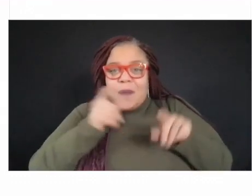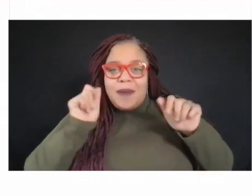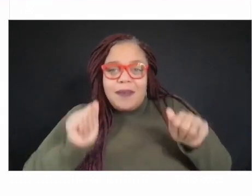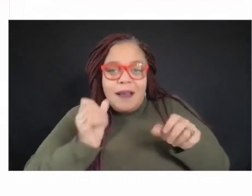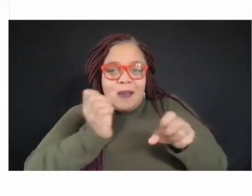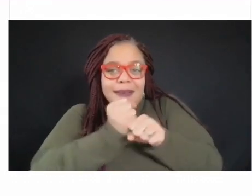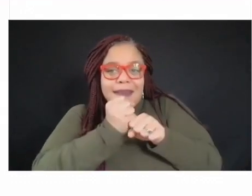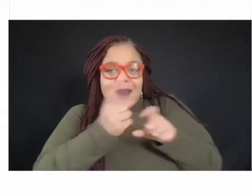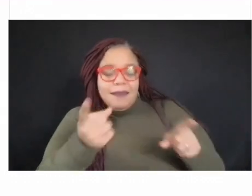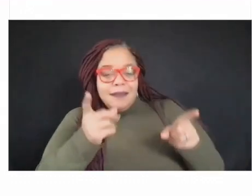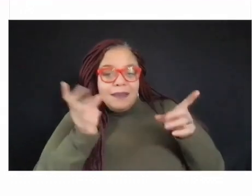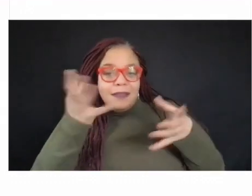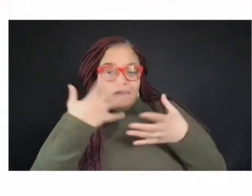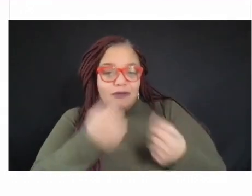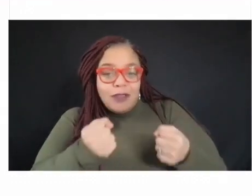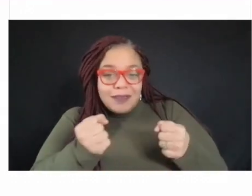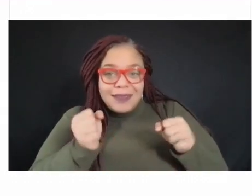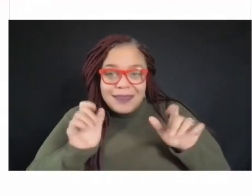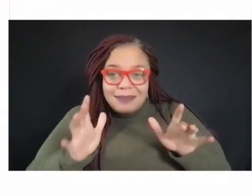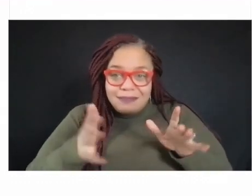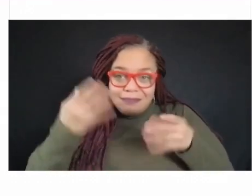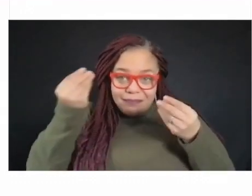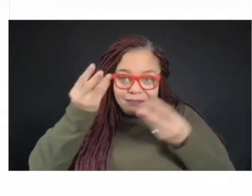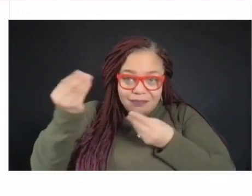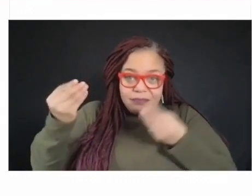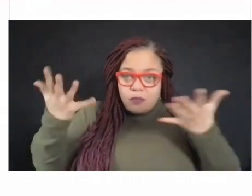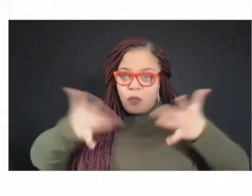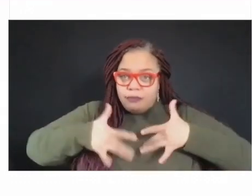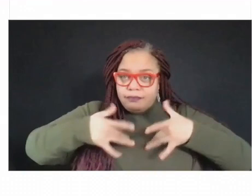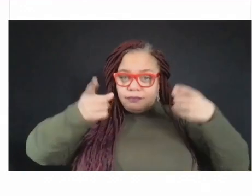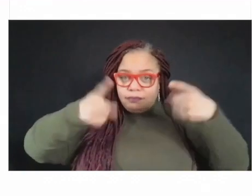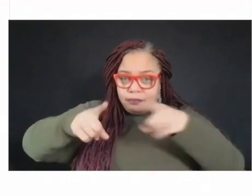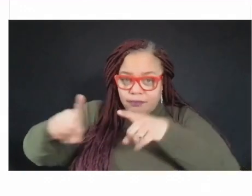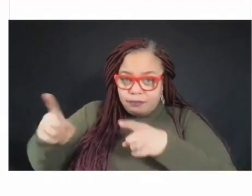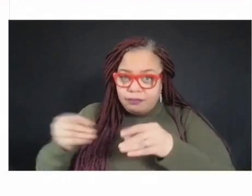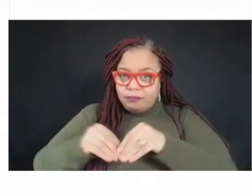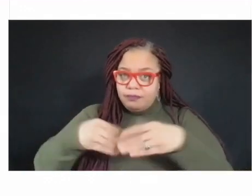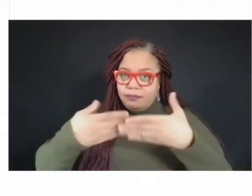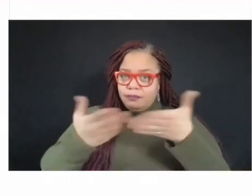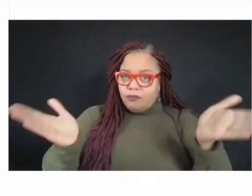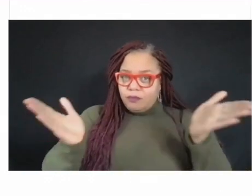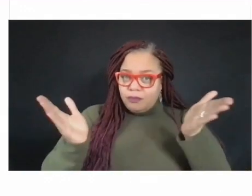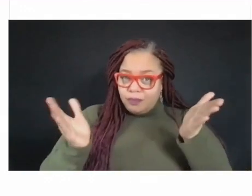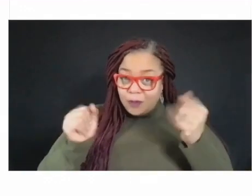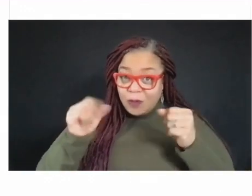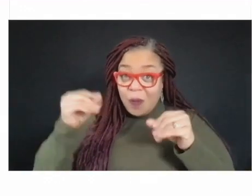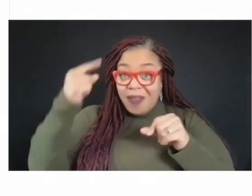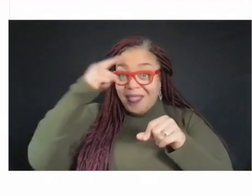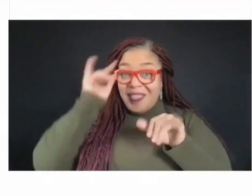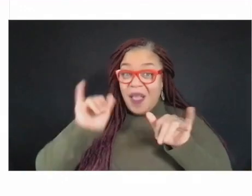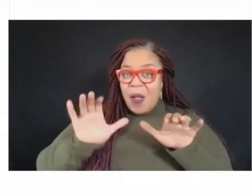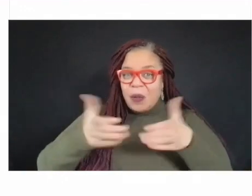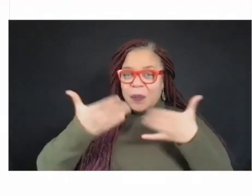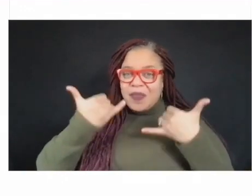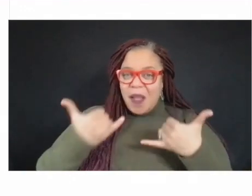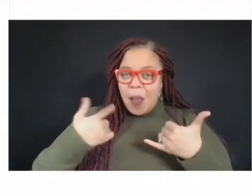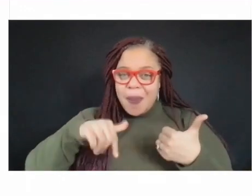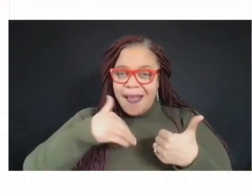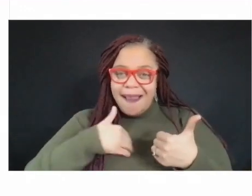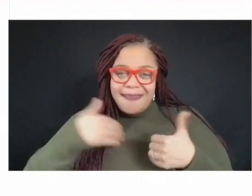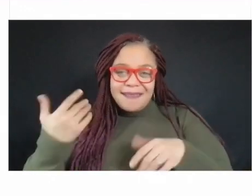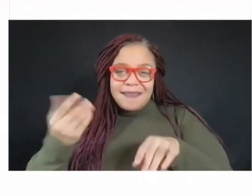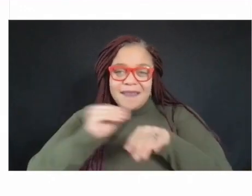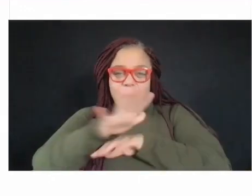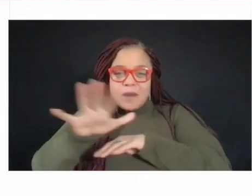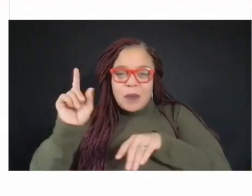And I think that's the group we can really have an influence on, where it's not disinformation, it's not misinformation. They just want to know, tell me